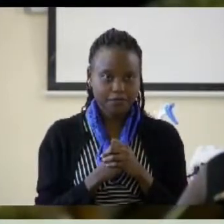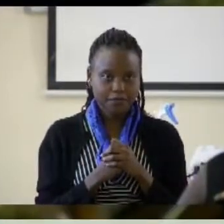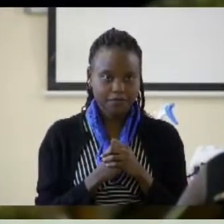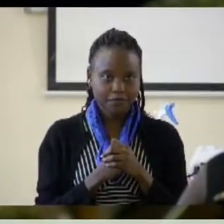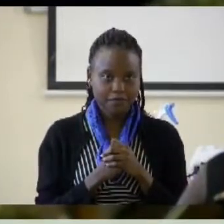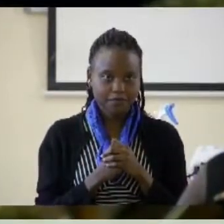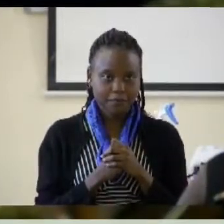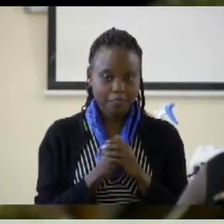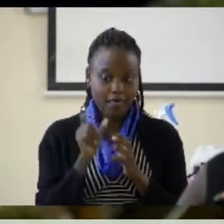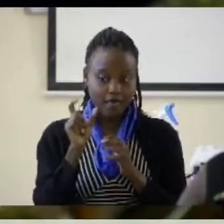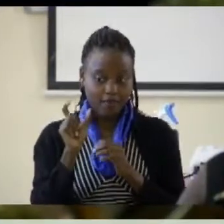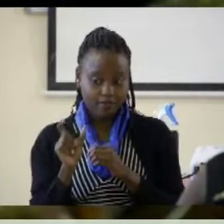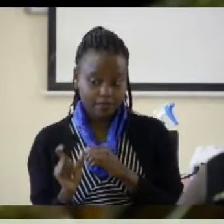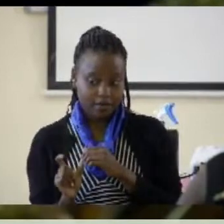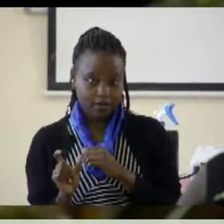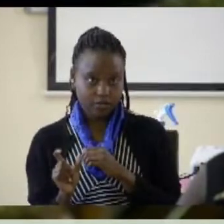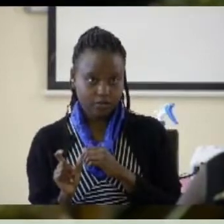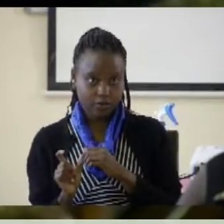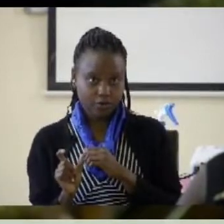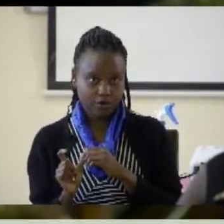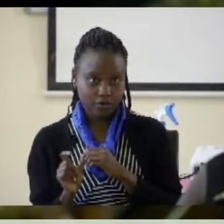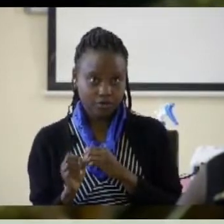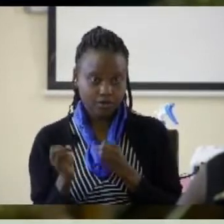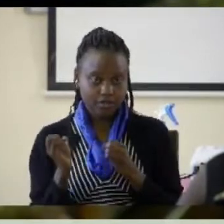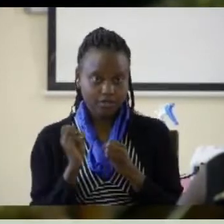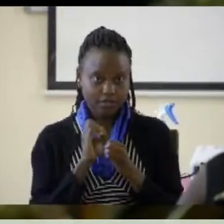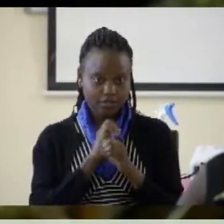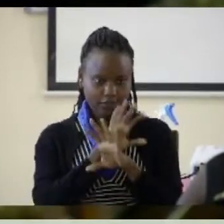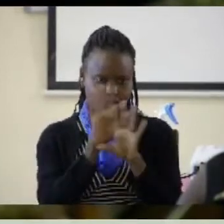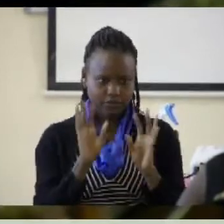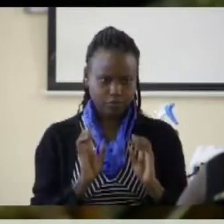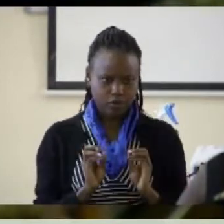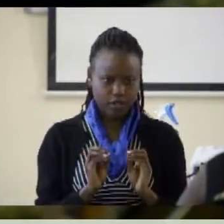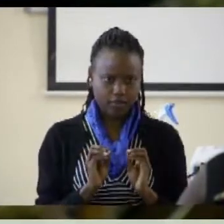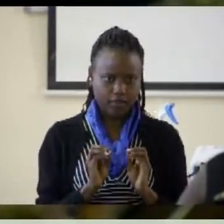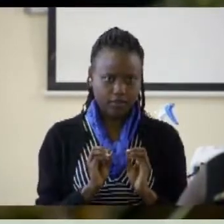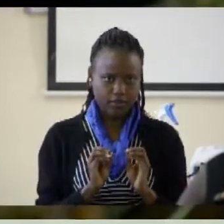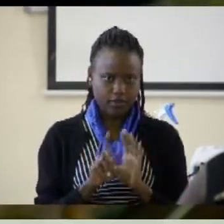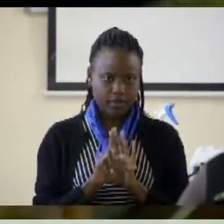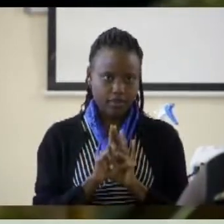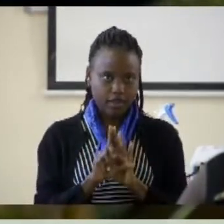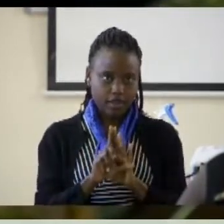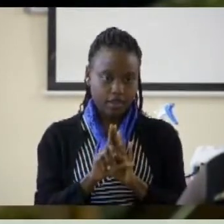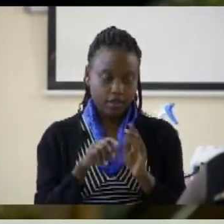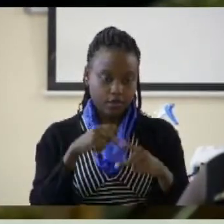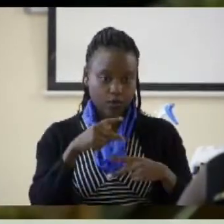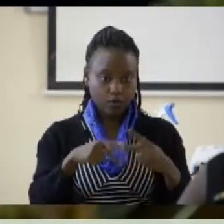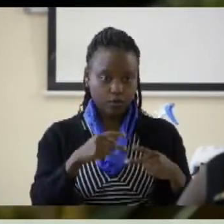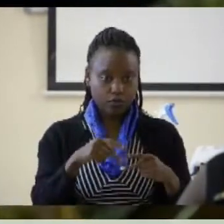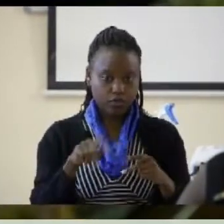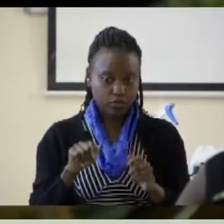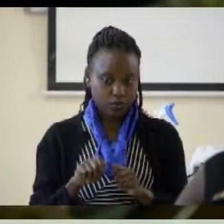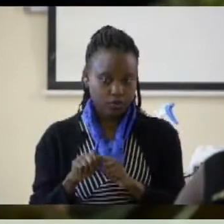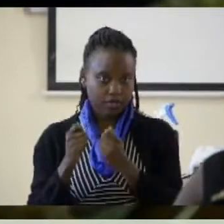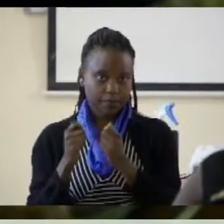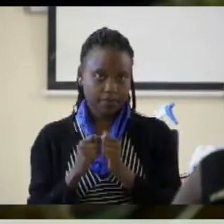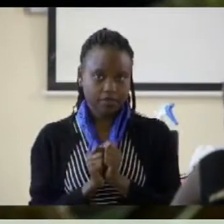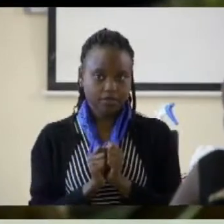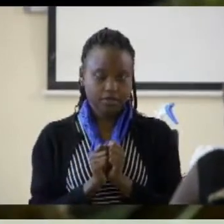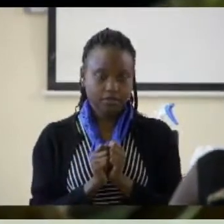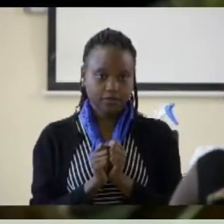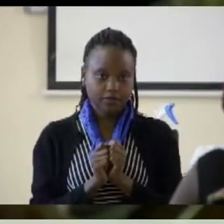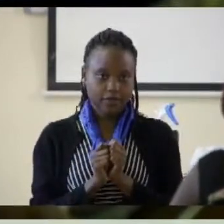a man is invisibilized in the legal process, what happens